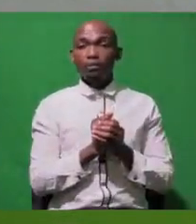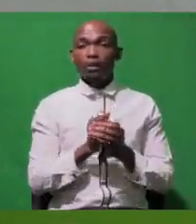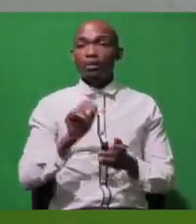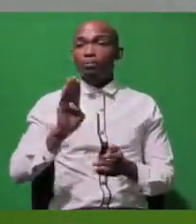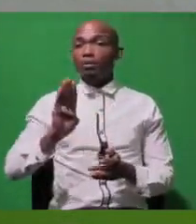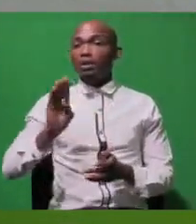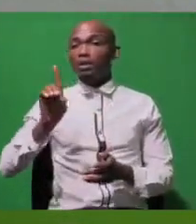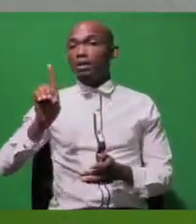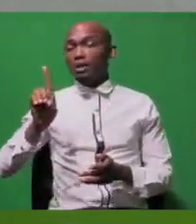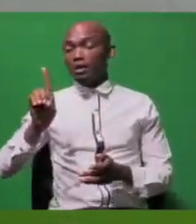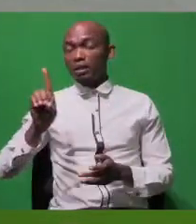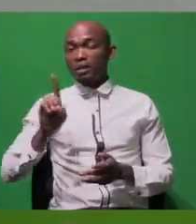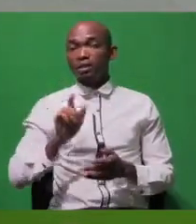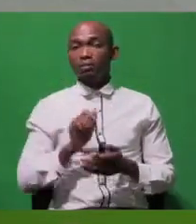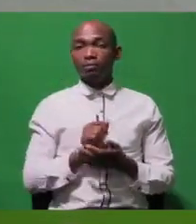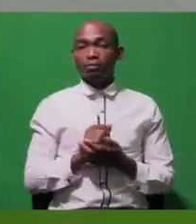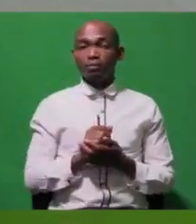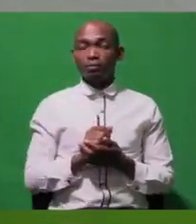BD.